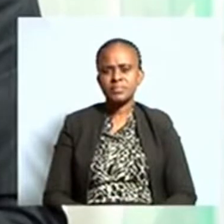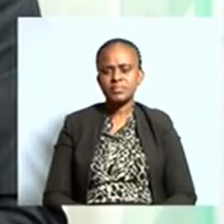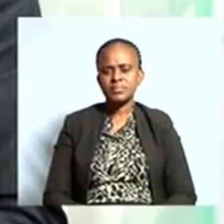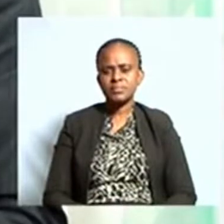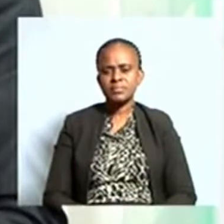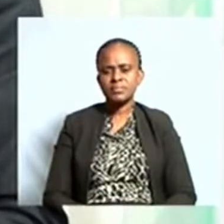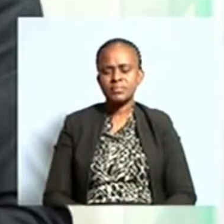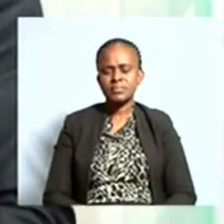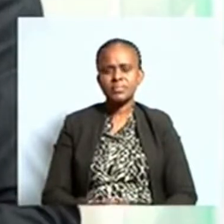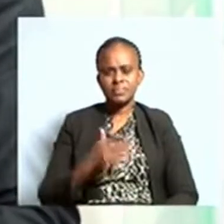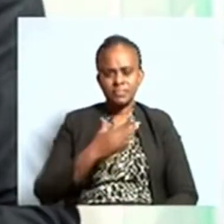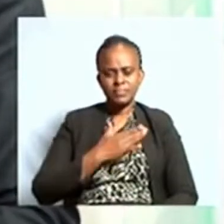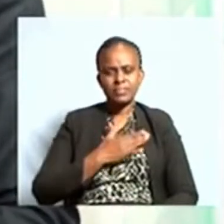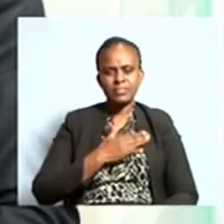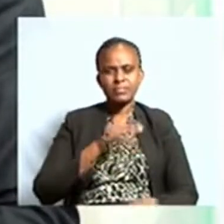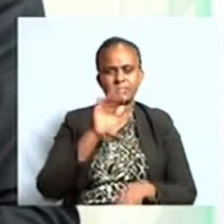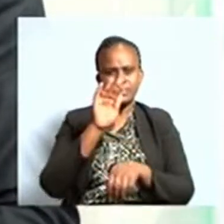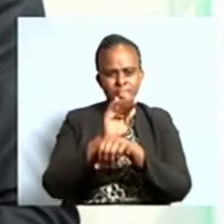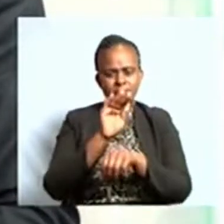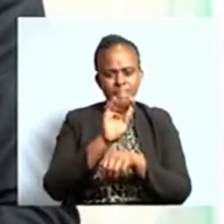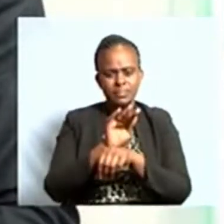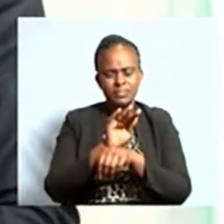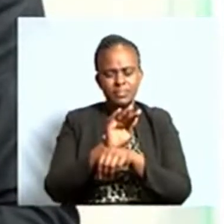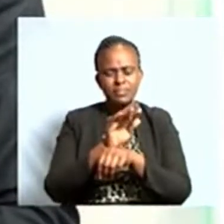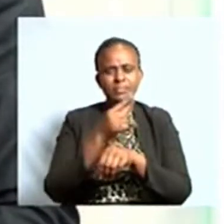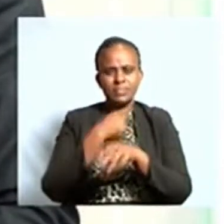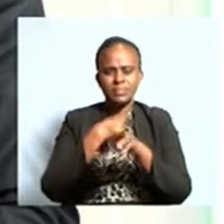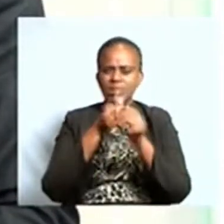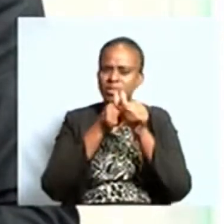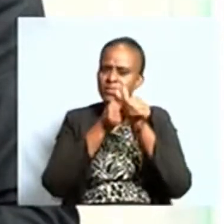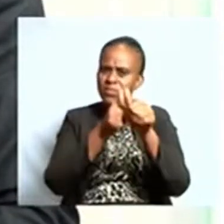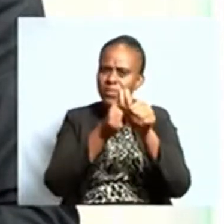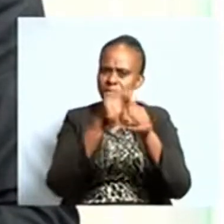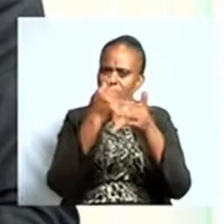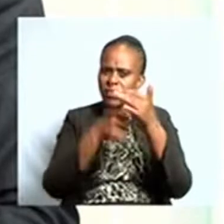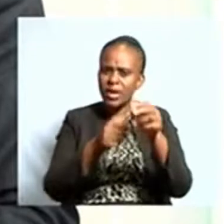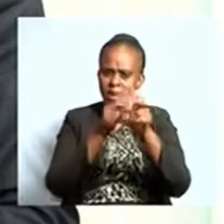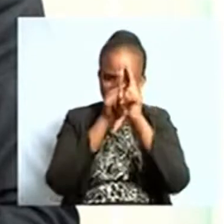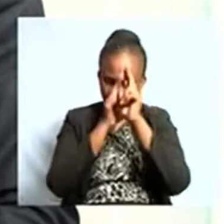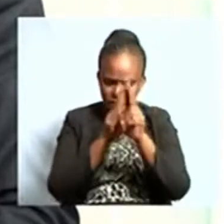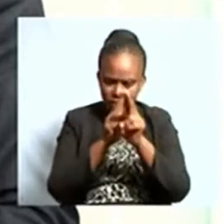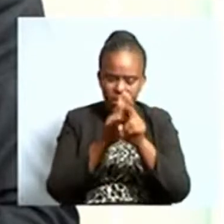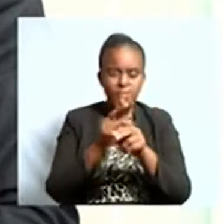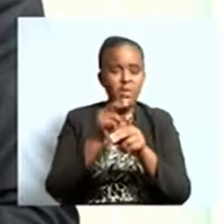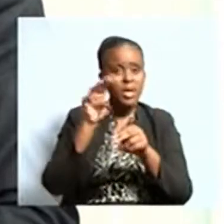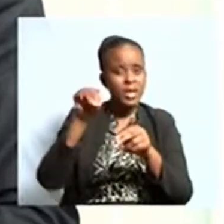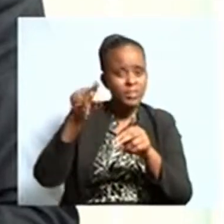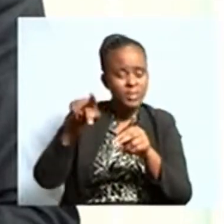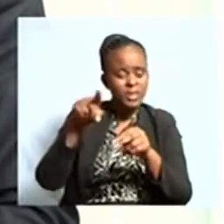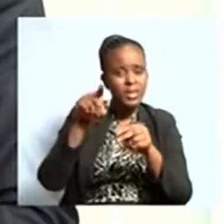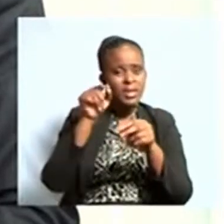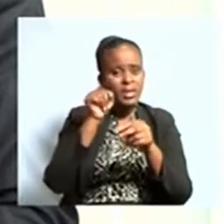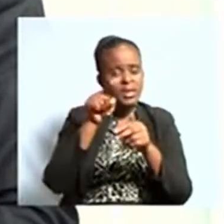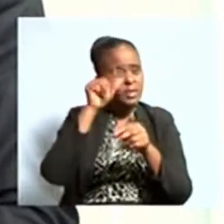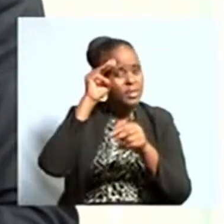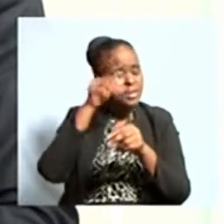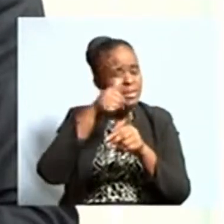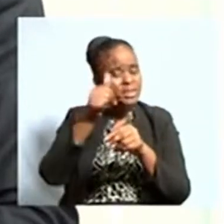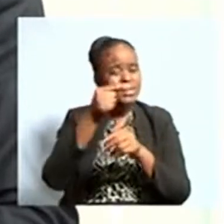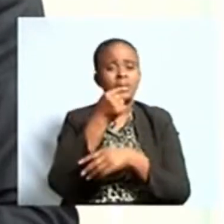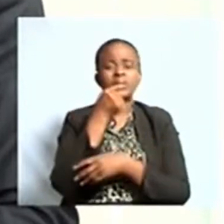My contribution is that I've been following what the honorable member and the minister what she is